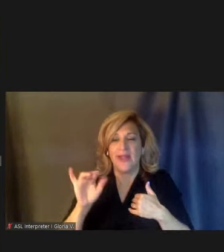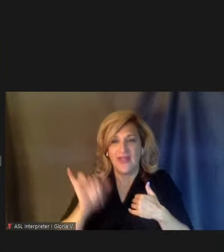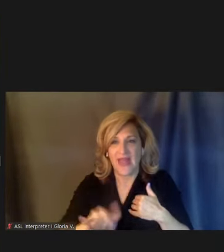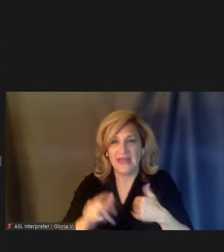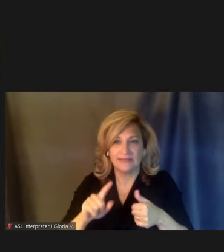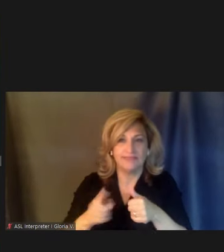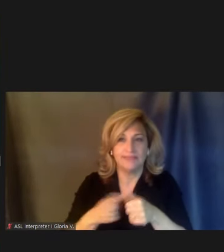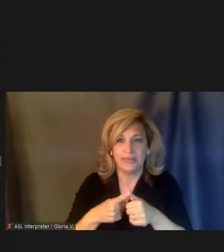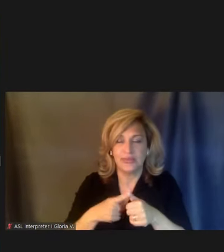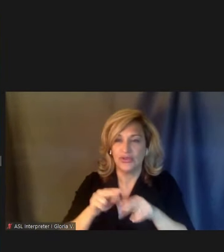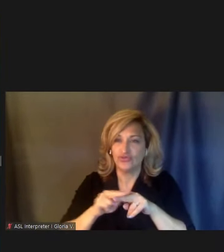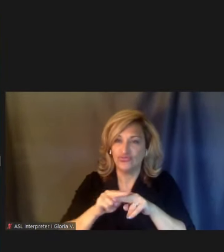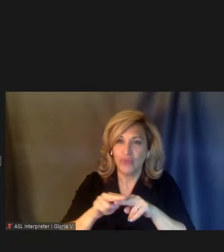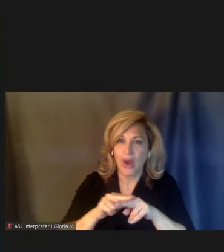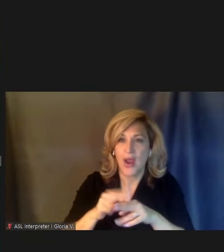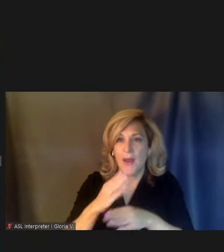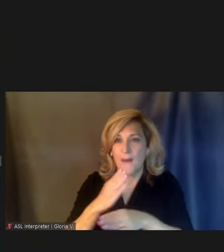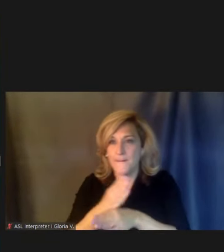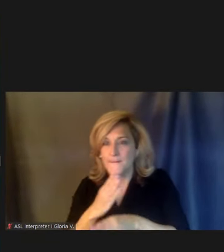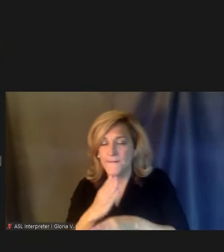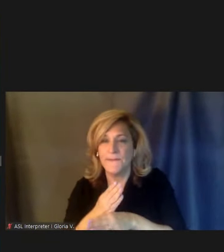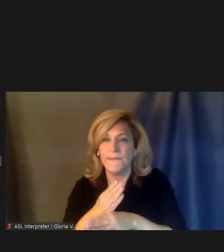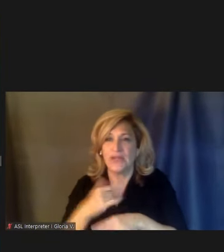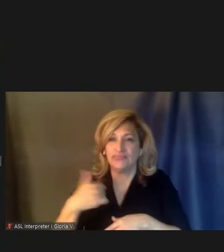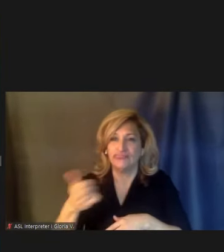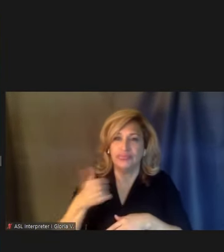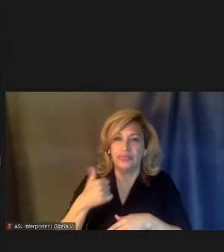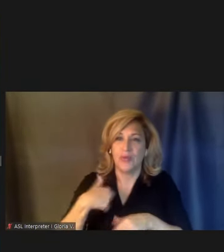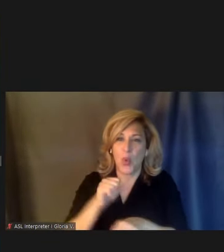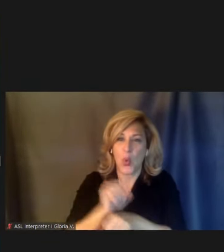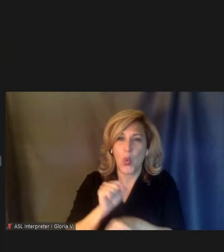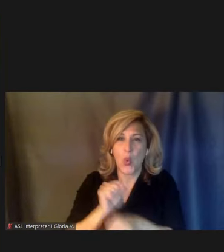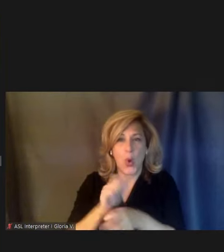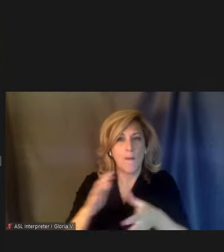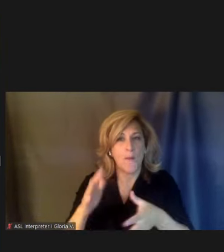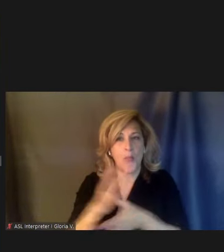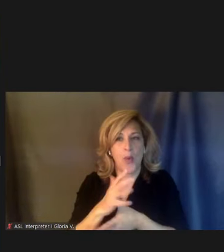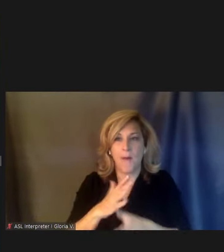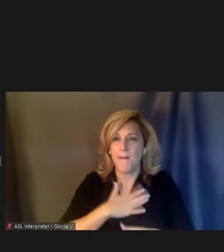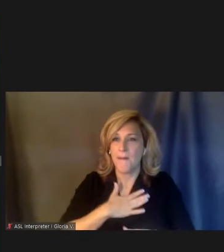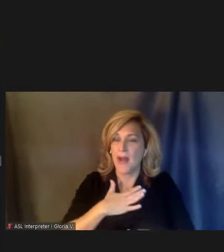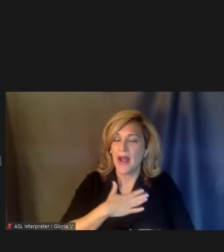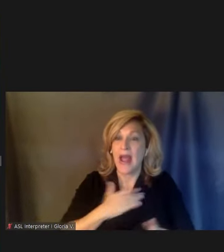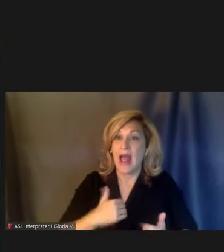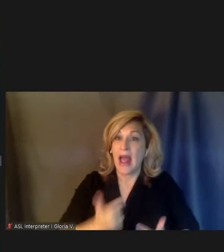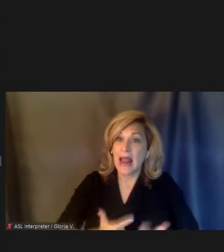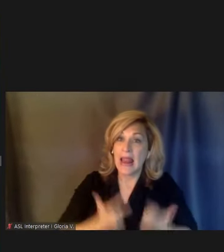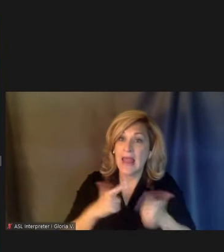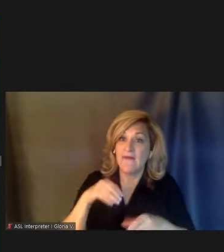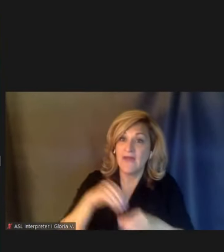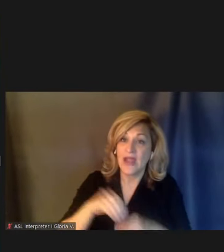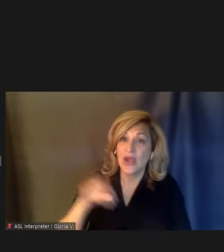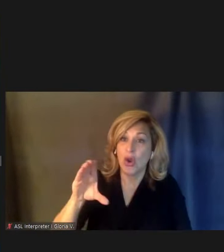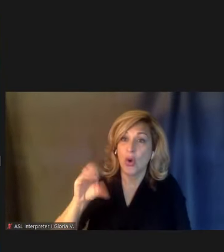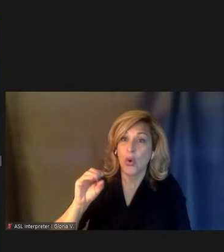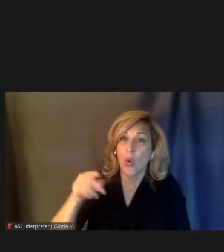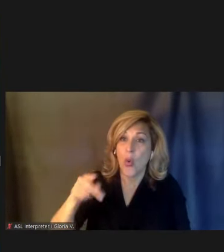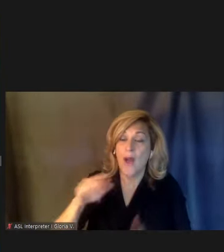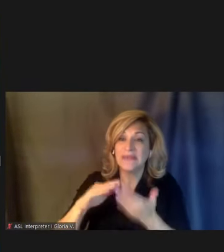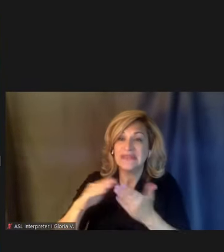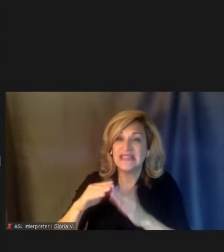of traveling, including to and from my place of employment. I live in Co-op City in the Northeast